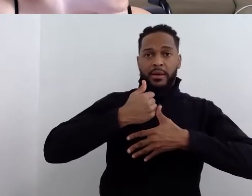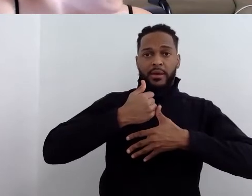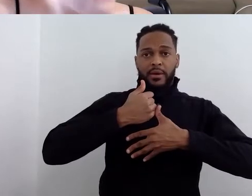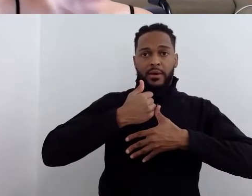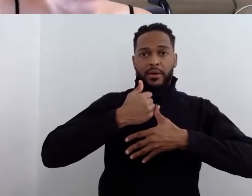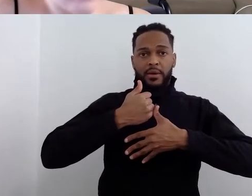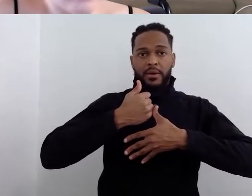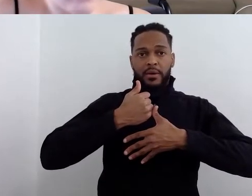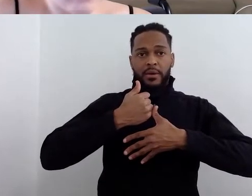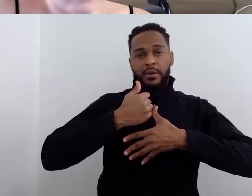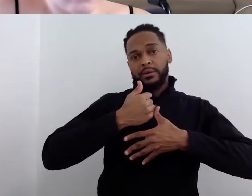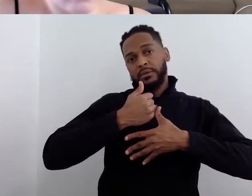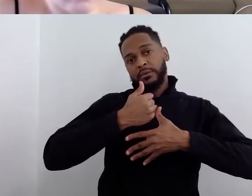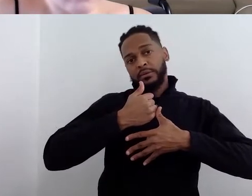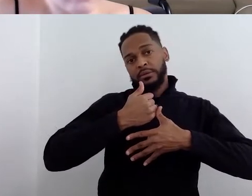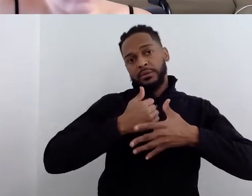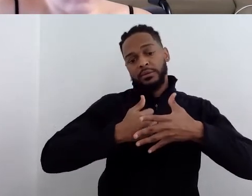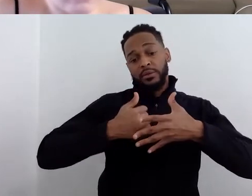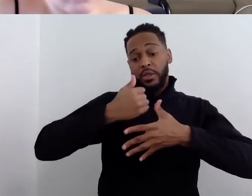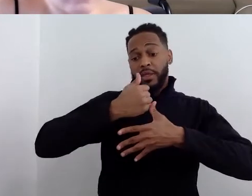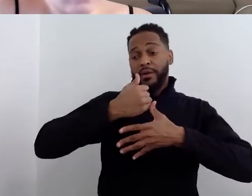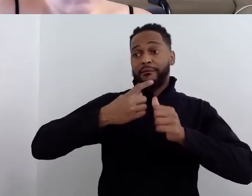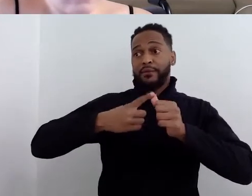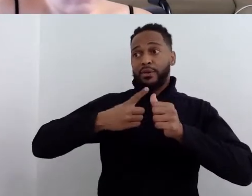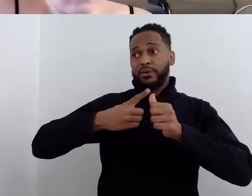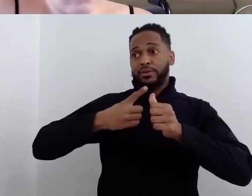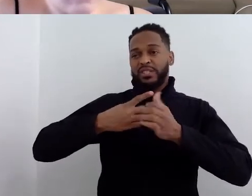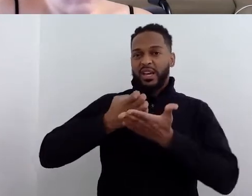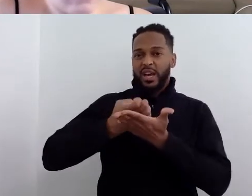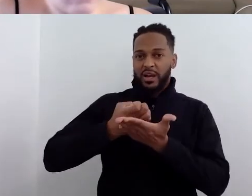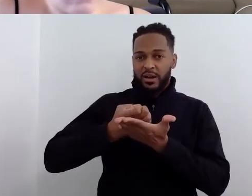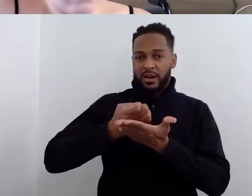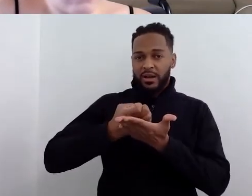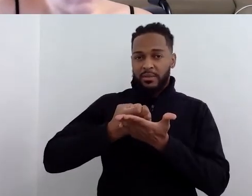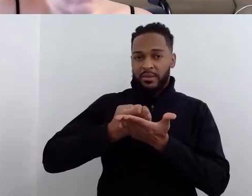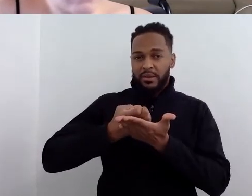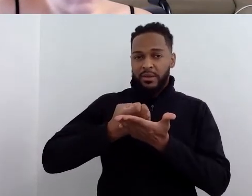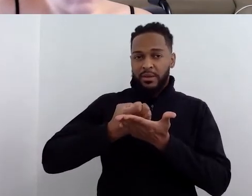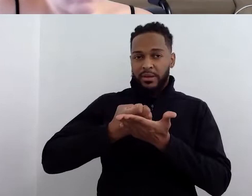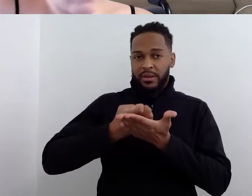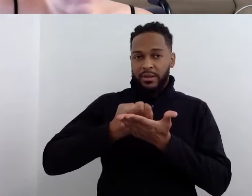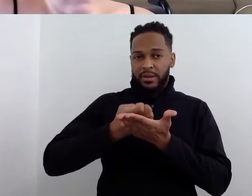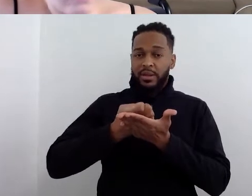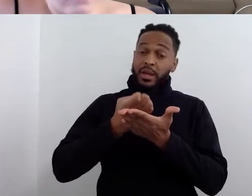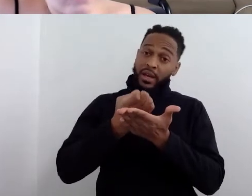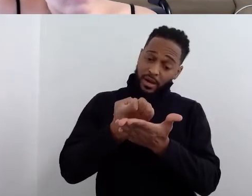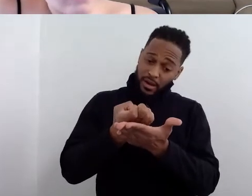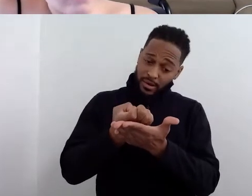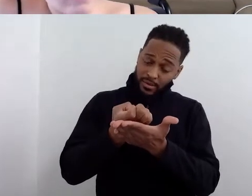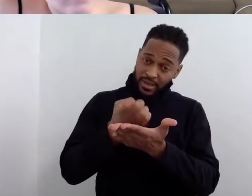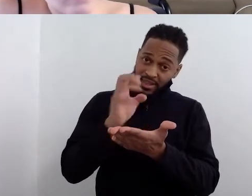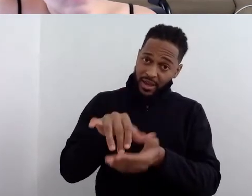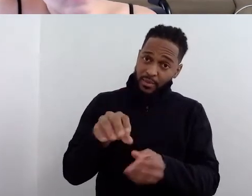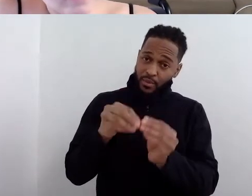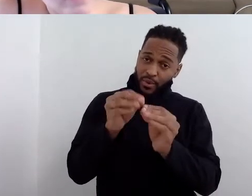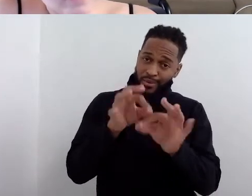um, the economy, and I will continue to say it. The economy was a lot more important